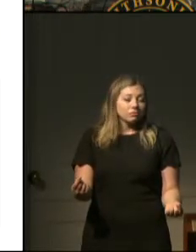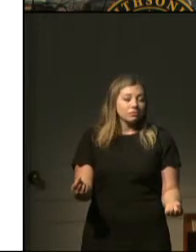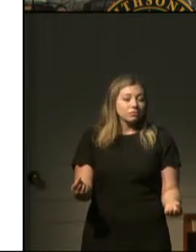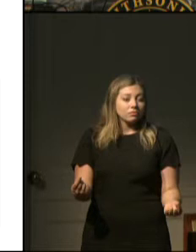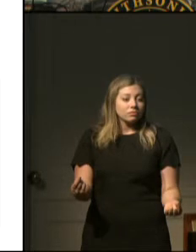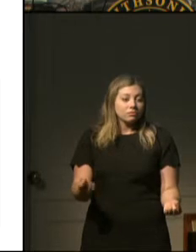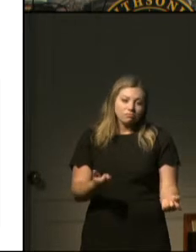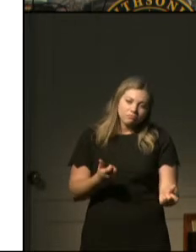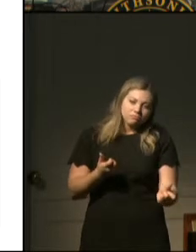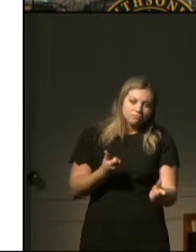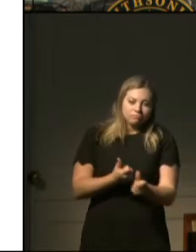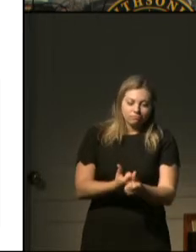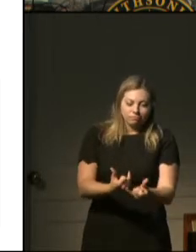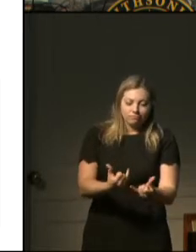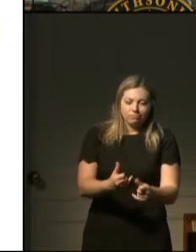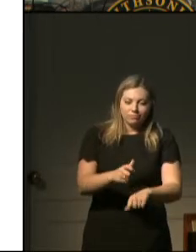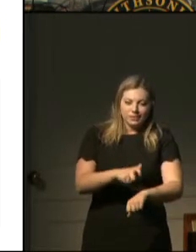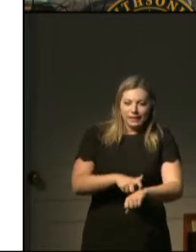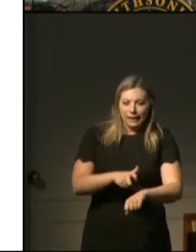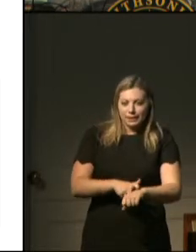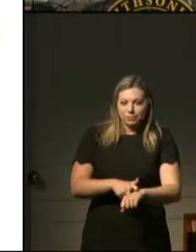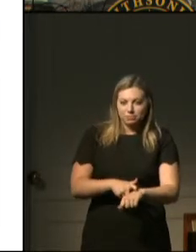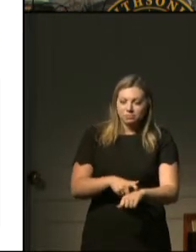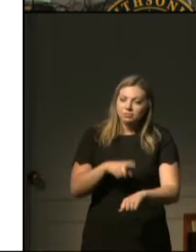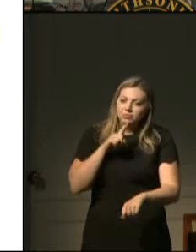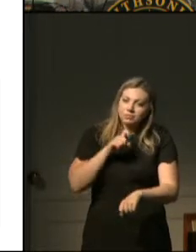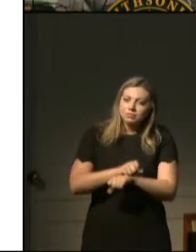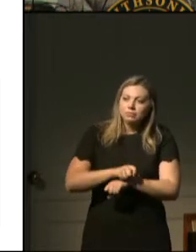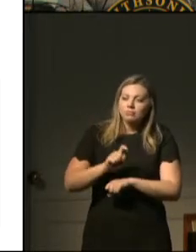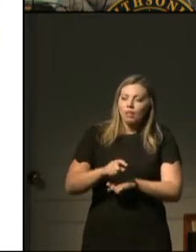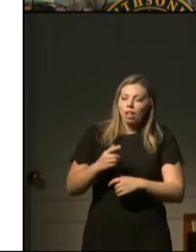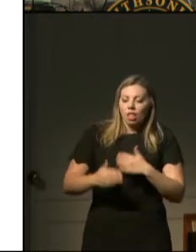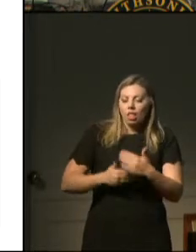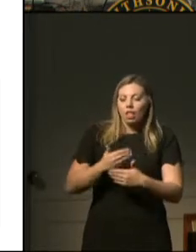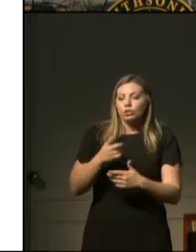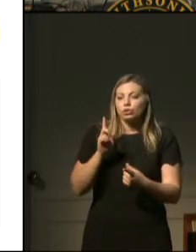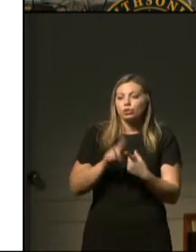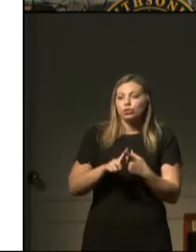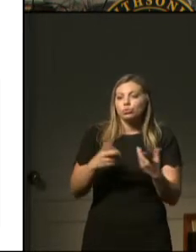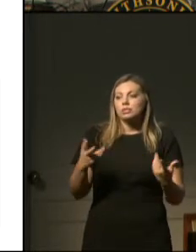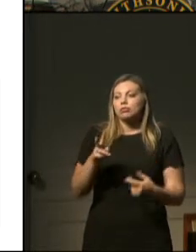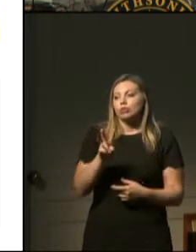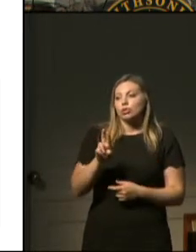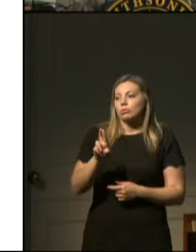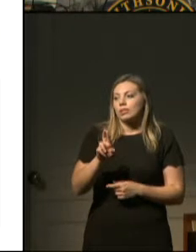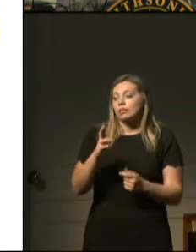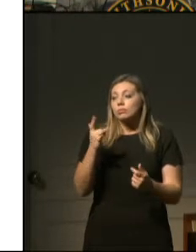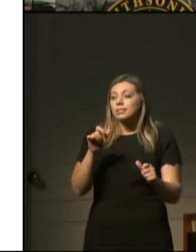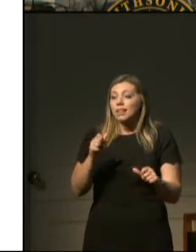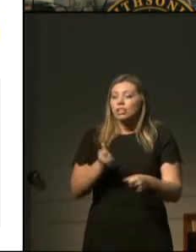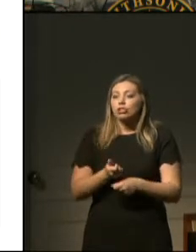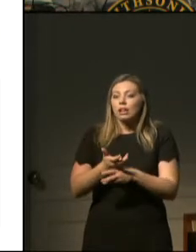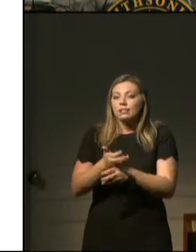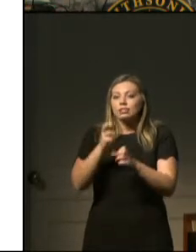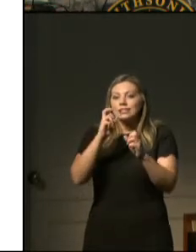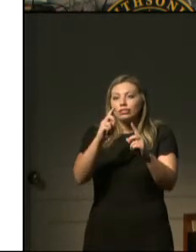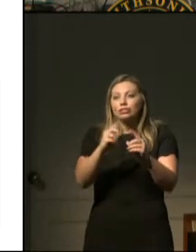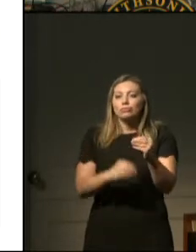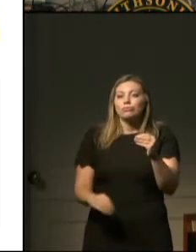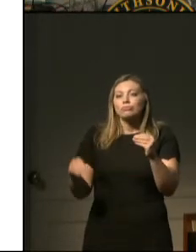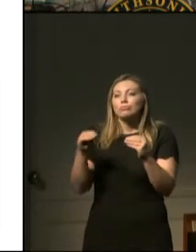get with the times and really push towards virtual reality, because it can make education so much